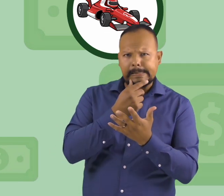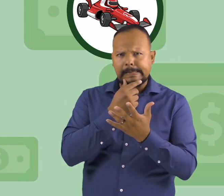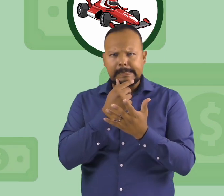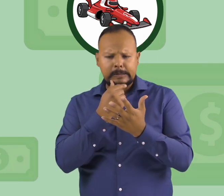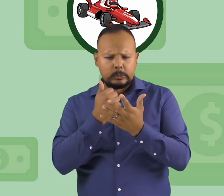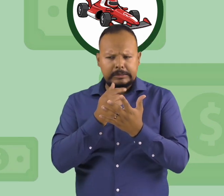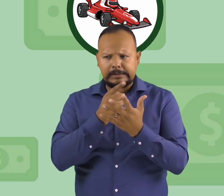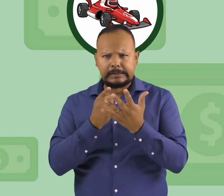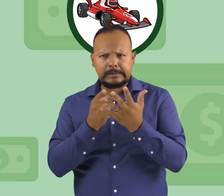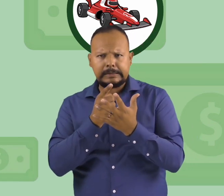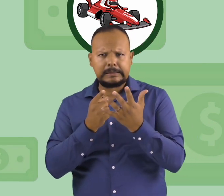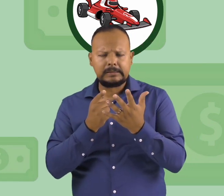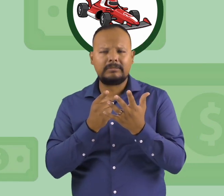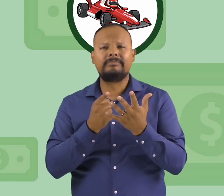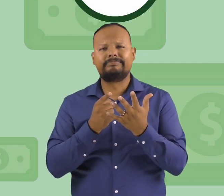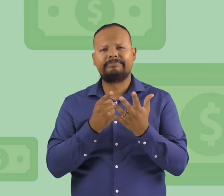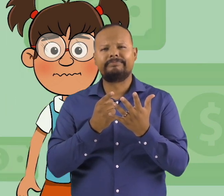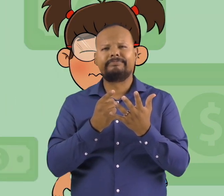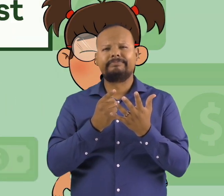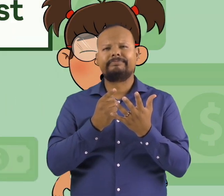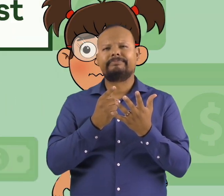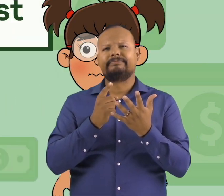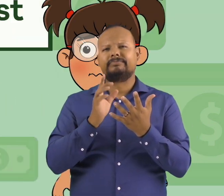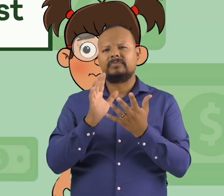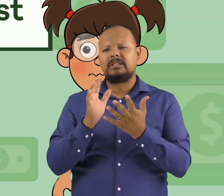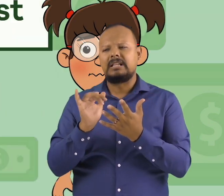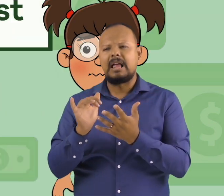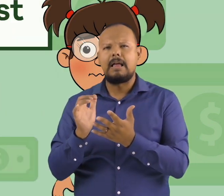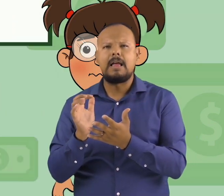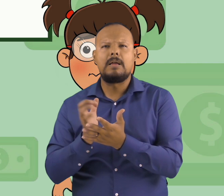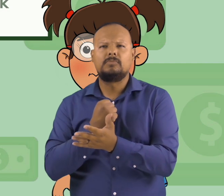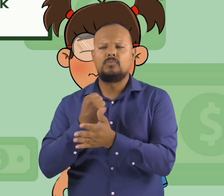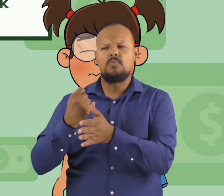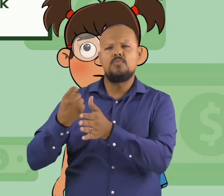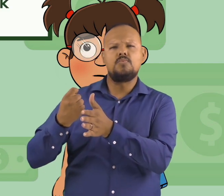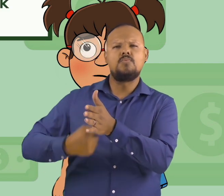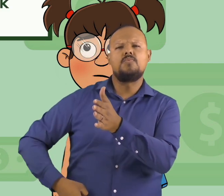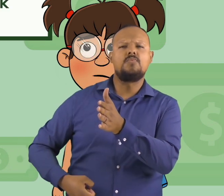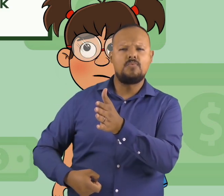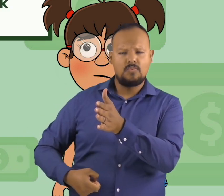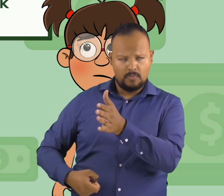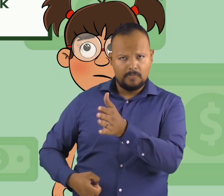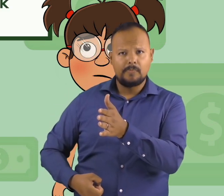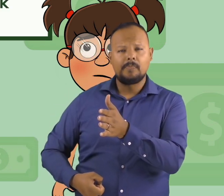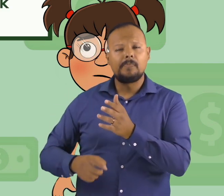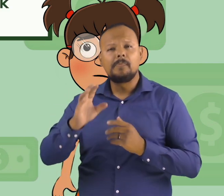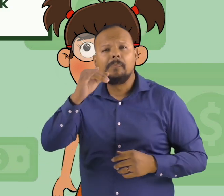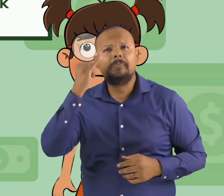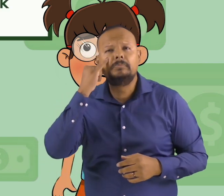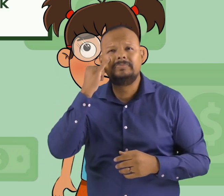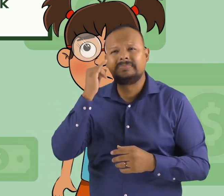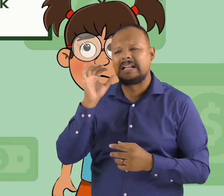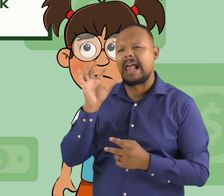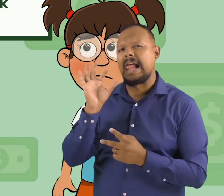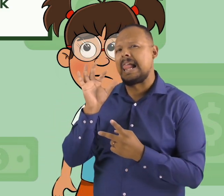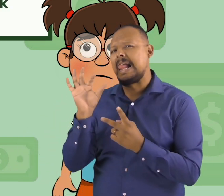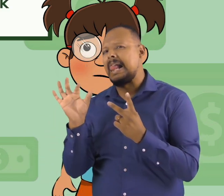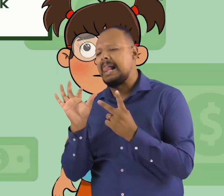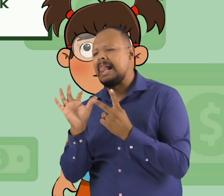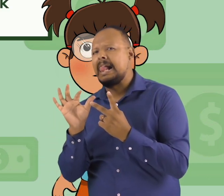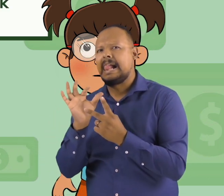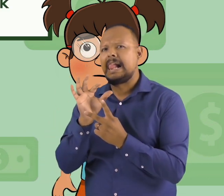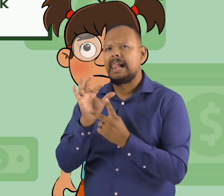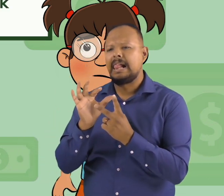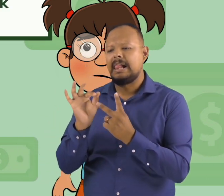An opportunity cost is the cost of missing out on the option